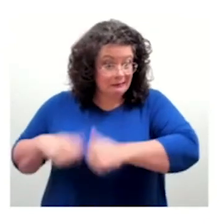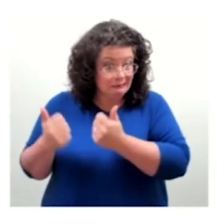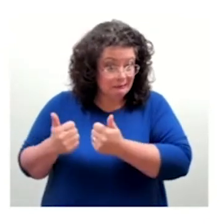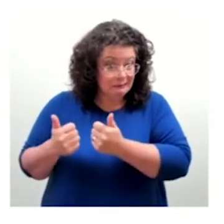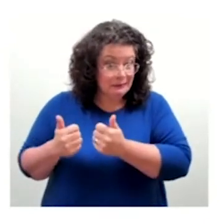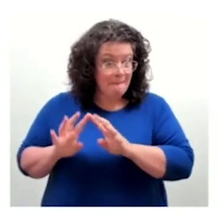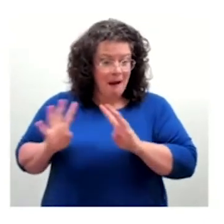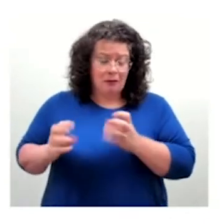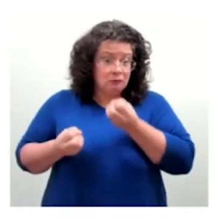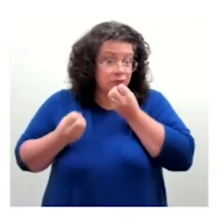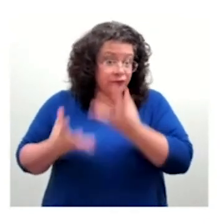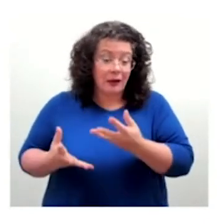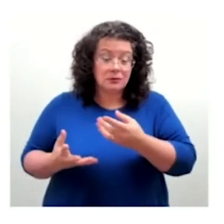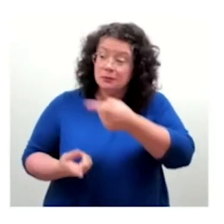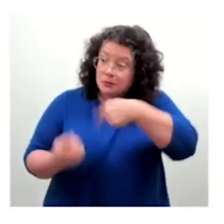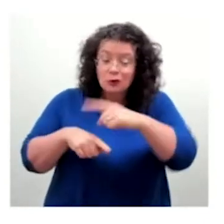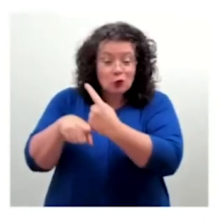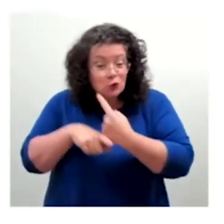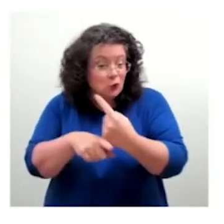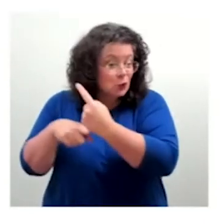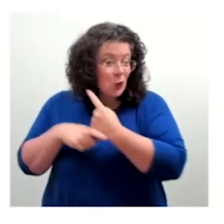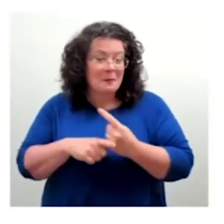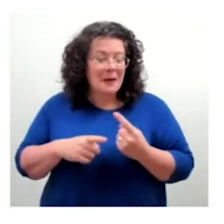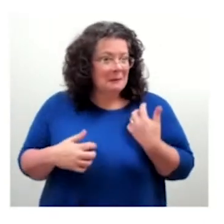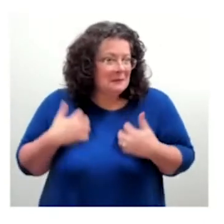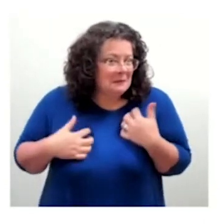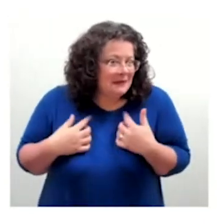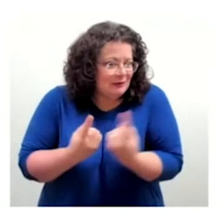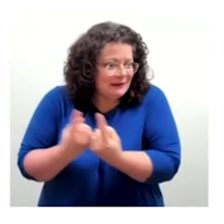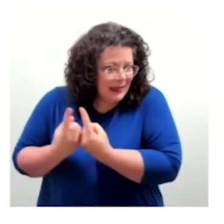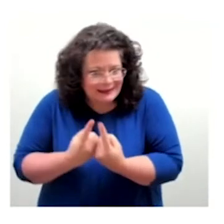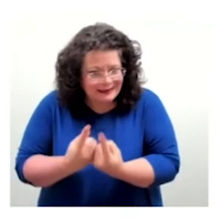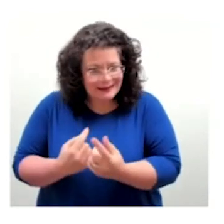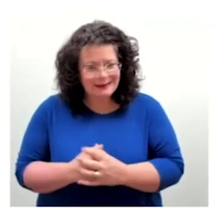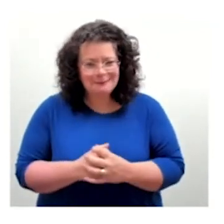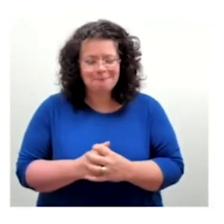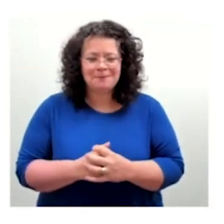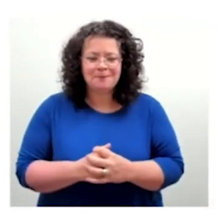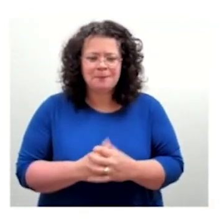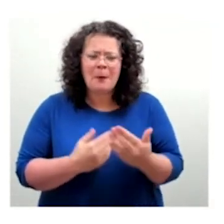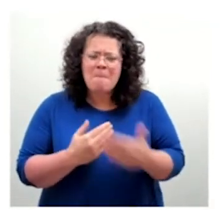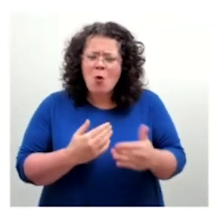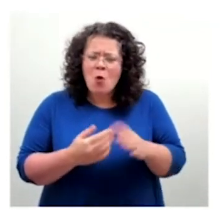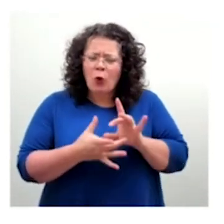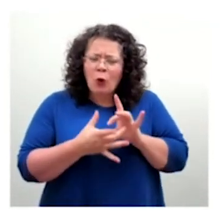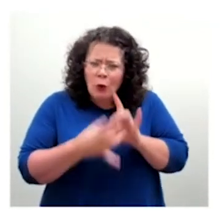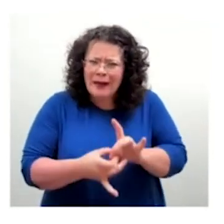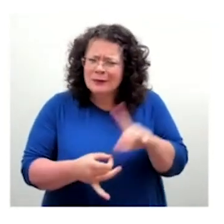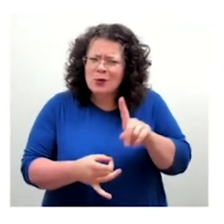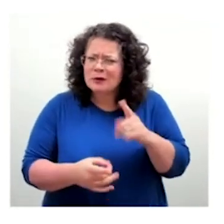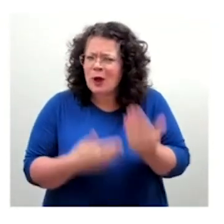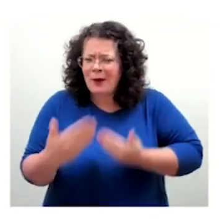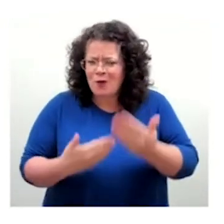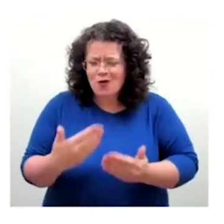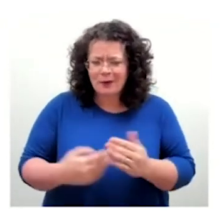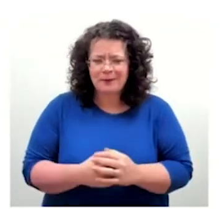connected to what's going on. Yeah. I think it's been the best use of Teams I've ever seen on an event, honestly. And